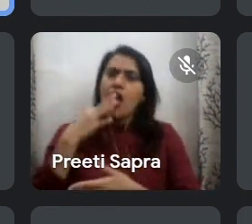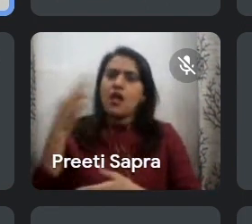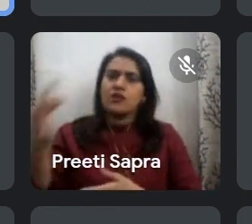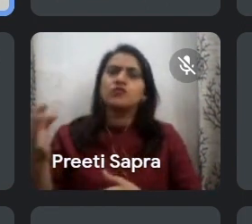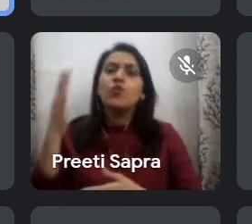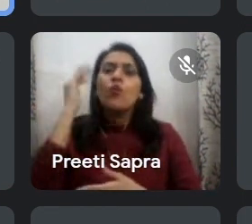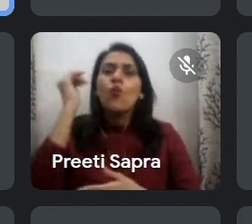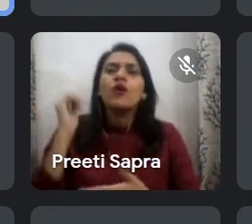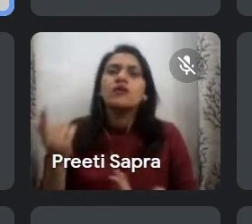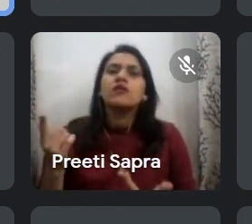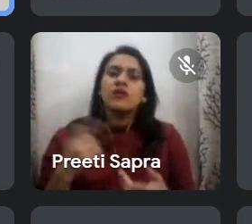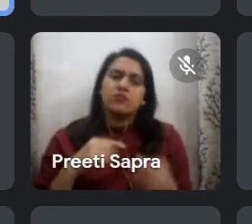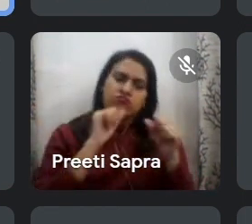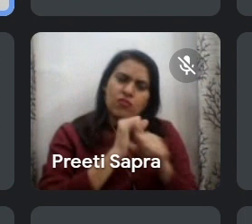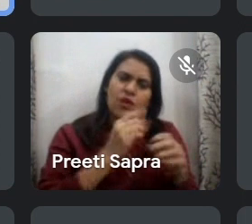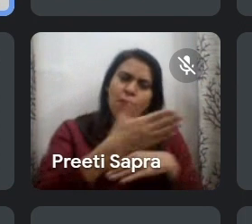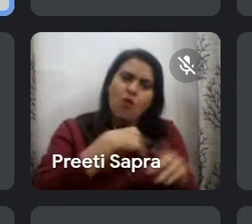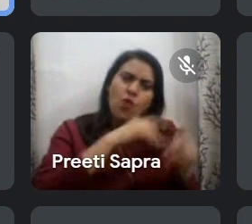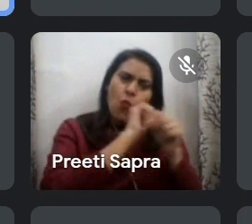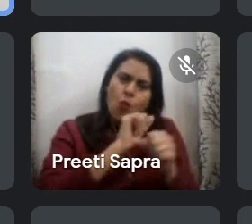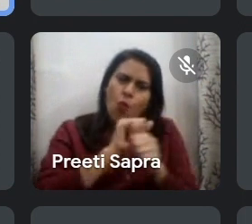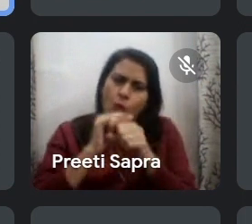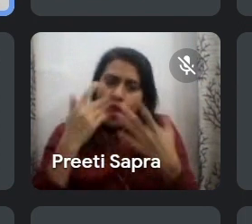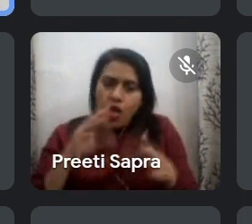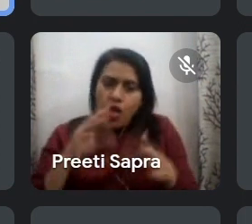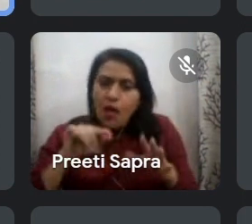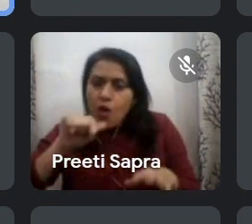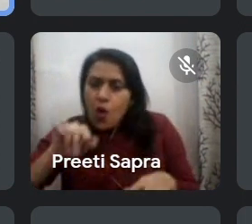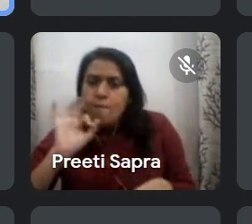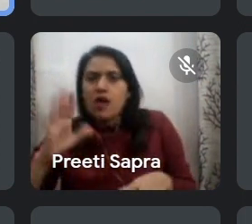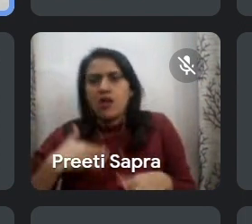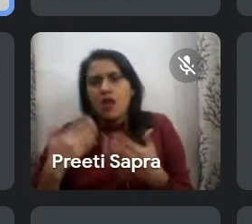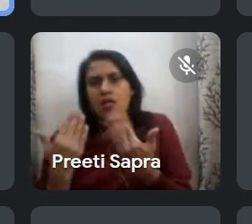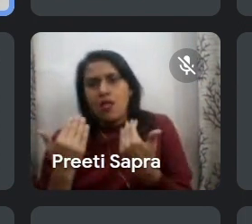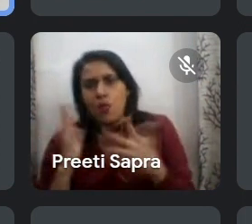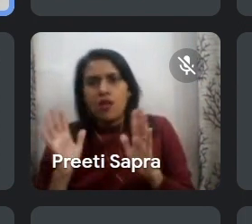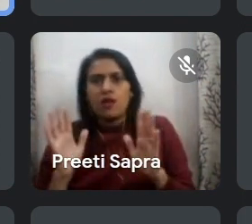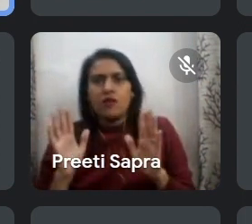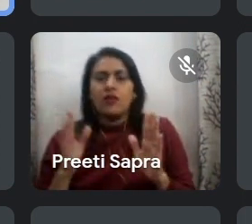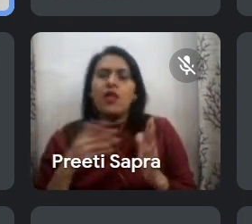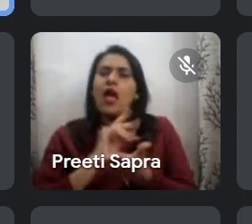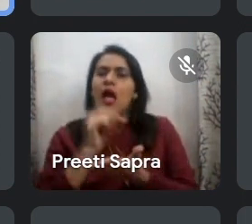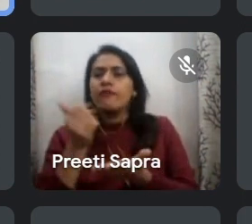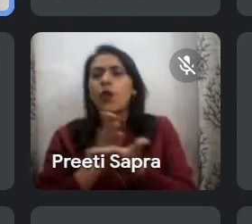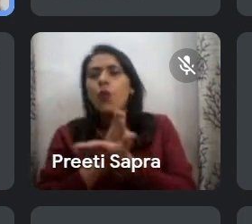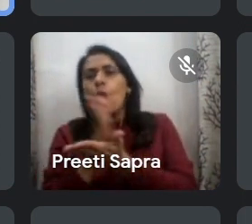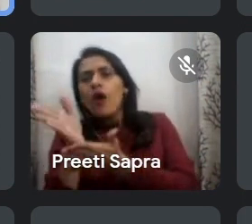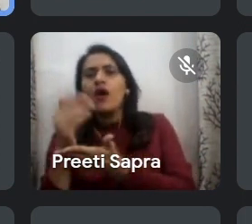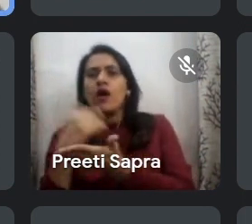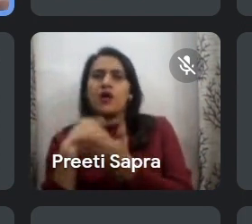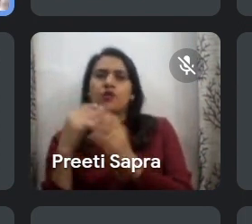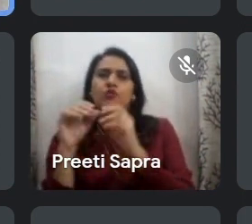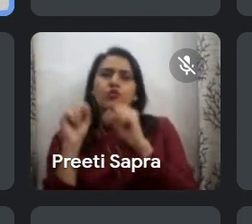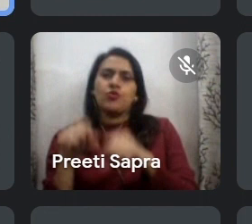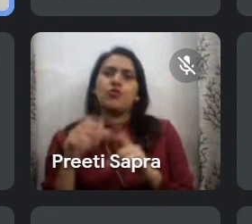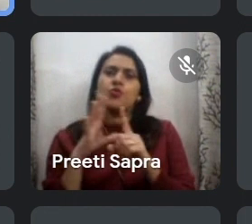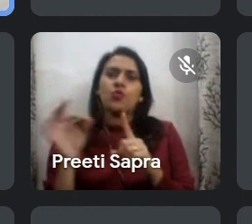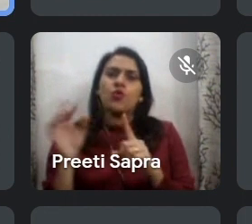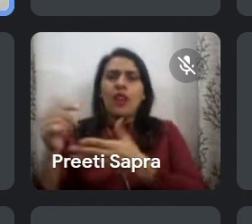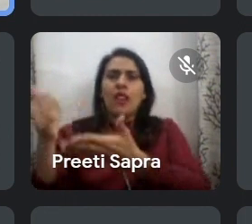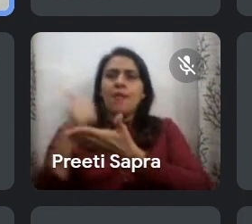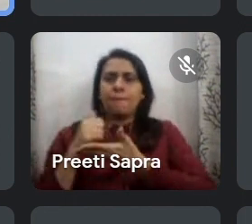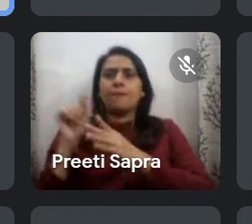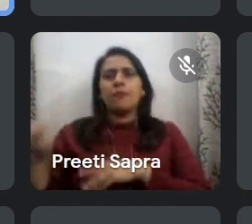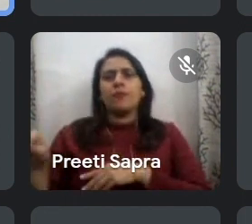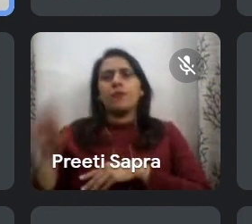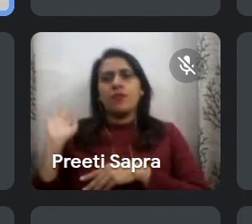I'm already doing all the work, but I'm good at it now, in using this alternative method for this is what I need from you, this is what I'm giving